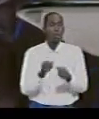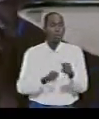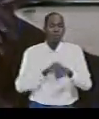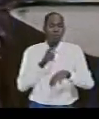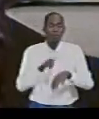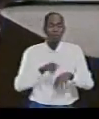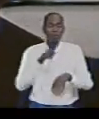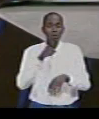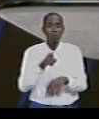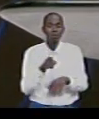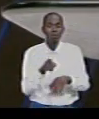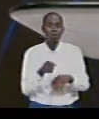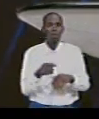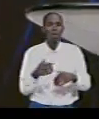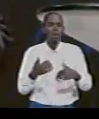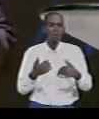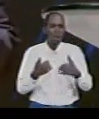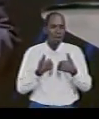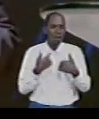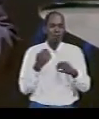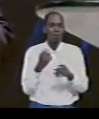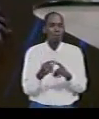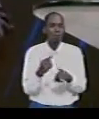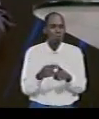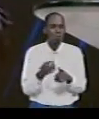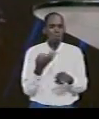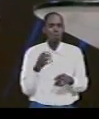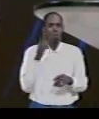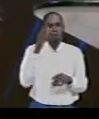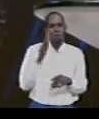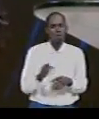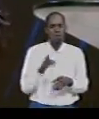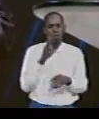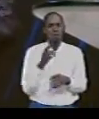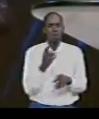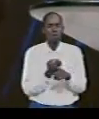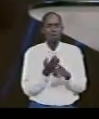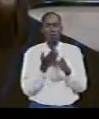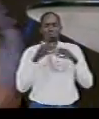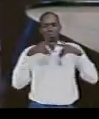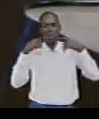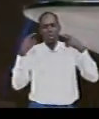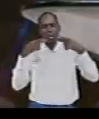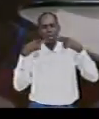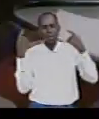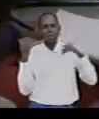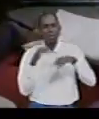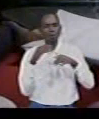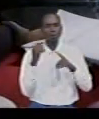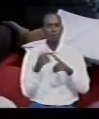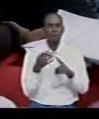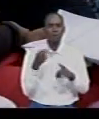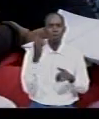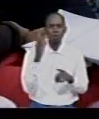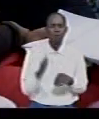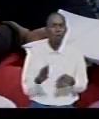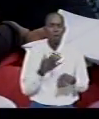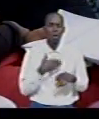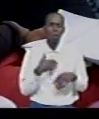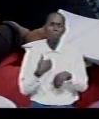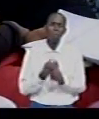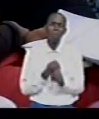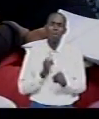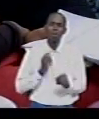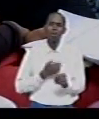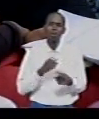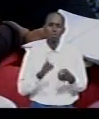have the tendency of laughing it off and watering it down and discouraging us and bringing us back